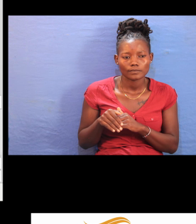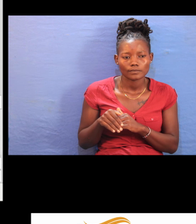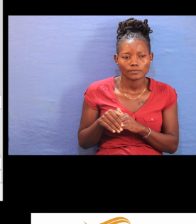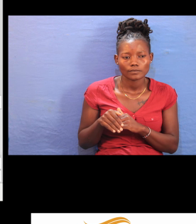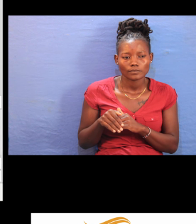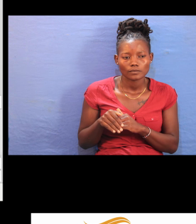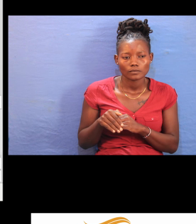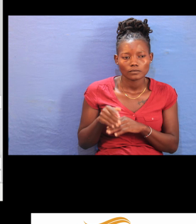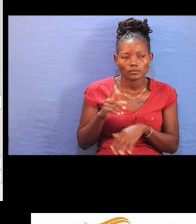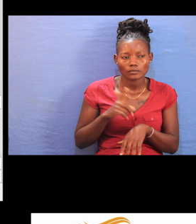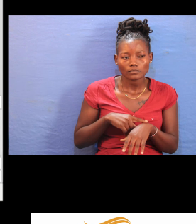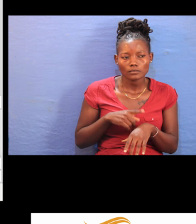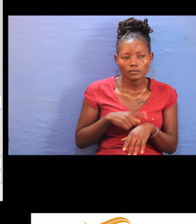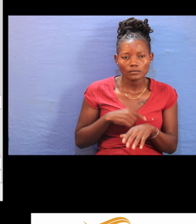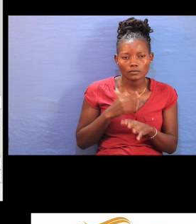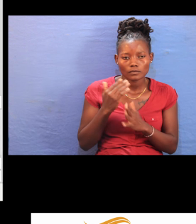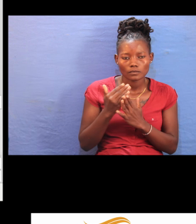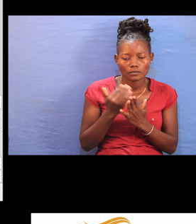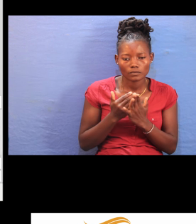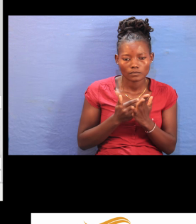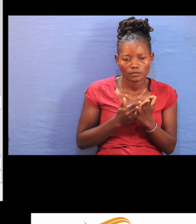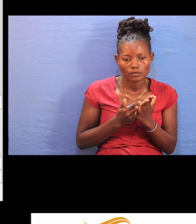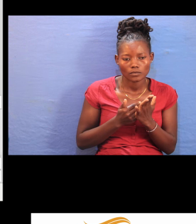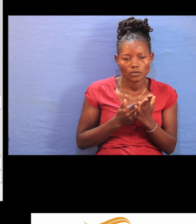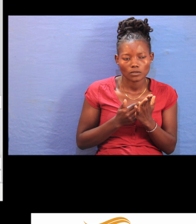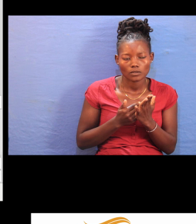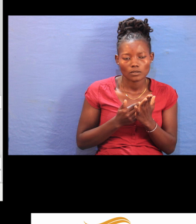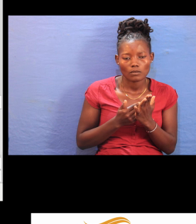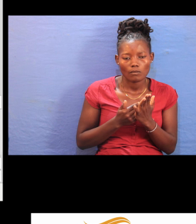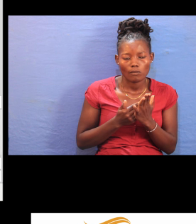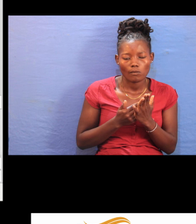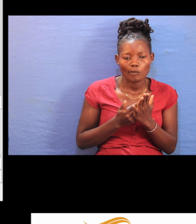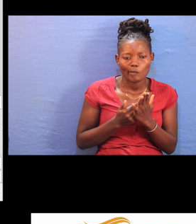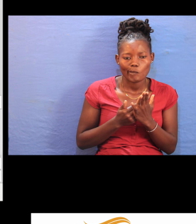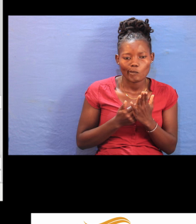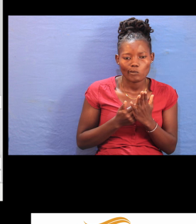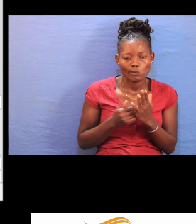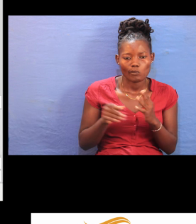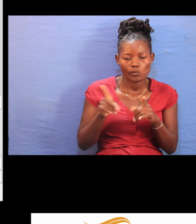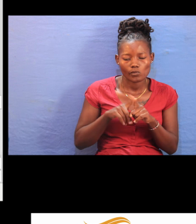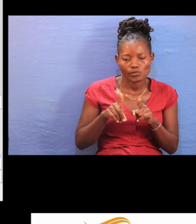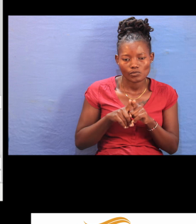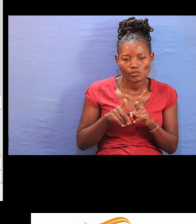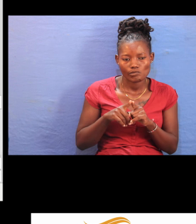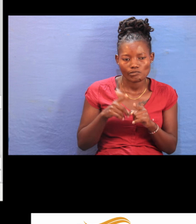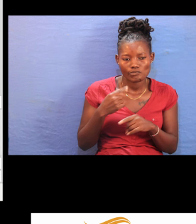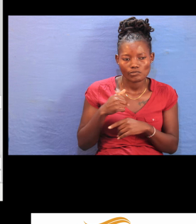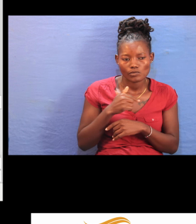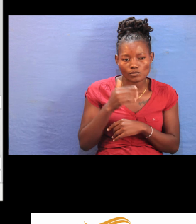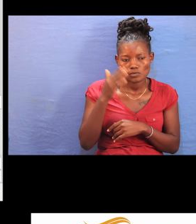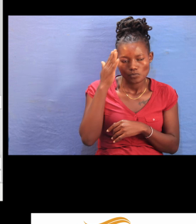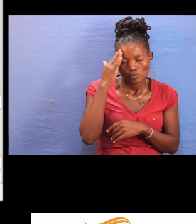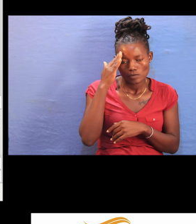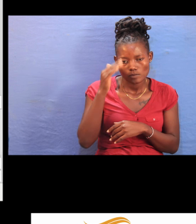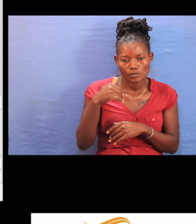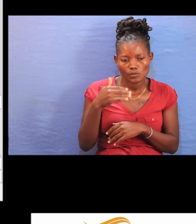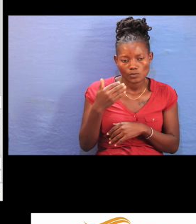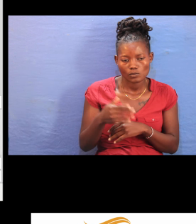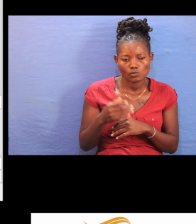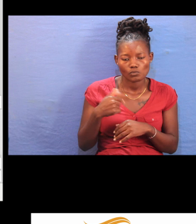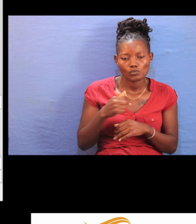a periodized program there, or block periodization. And over time, we